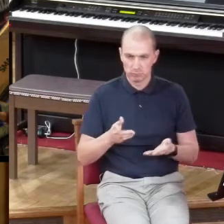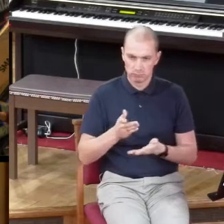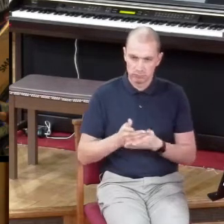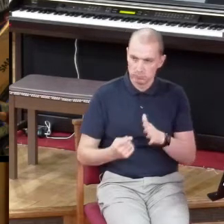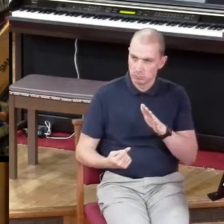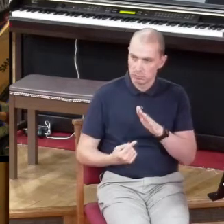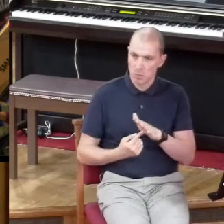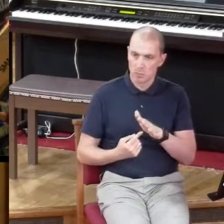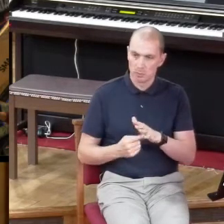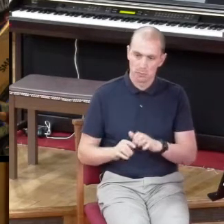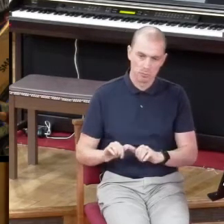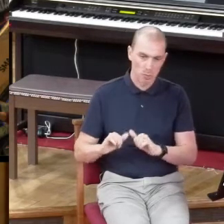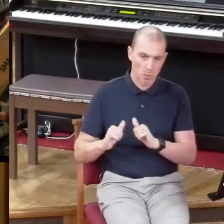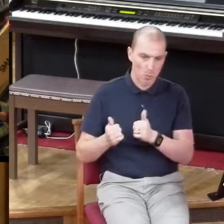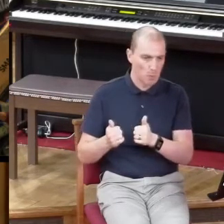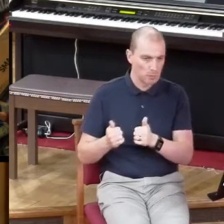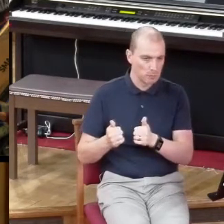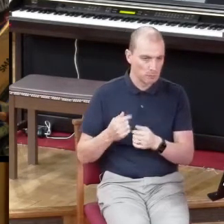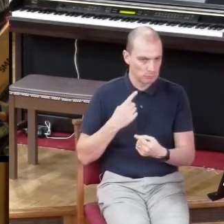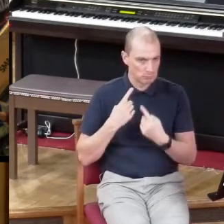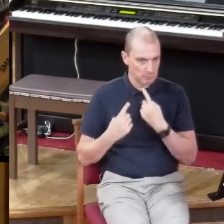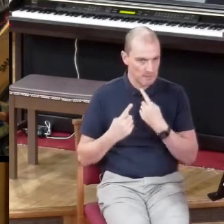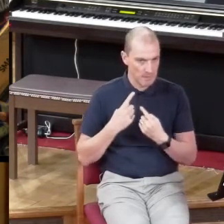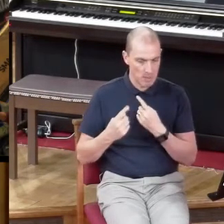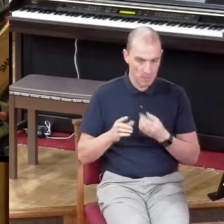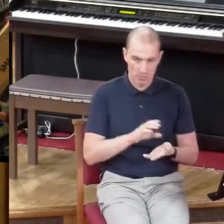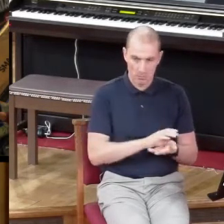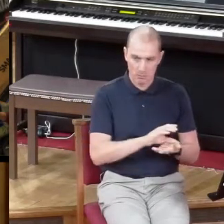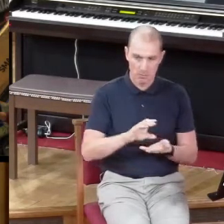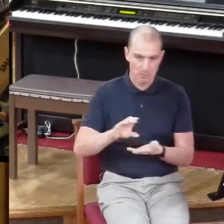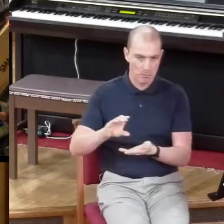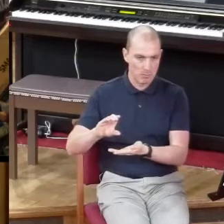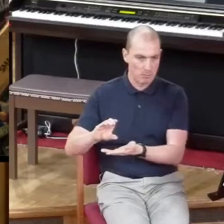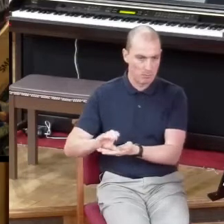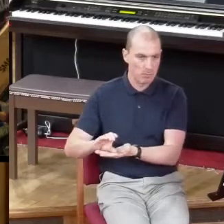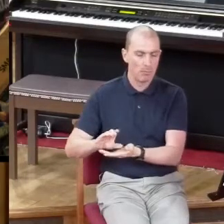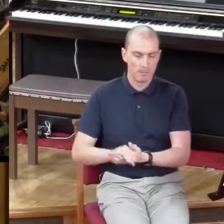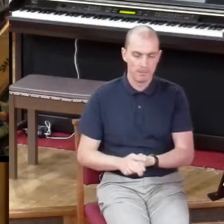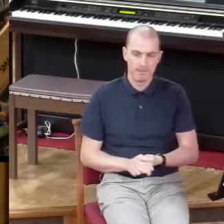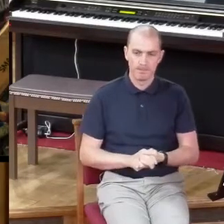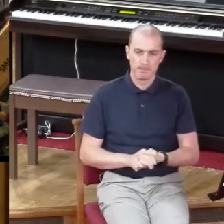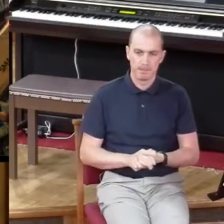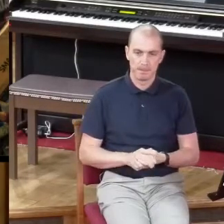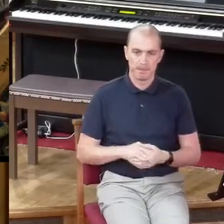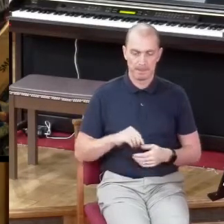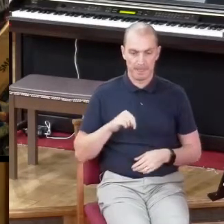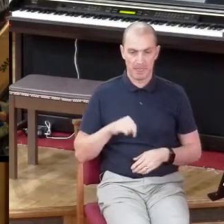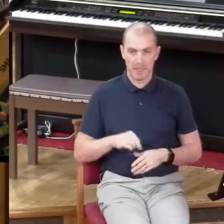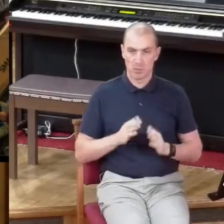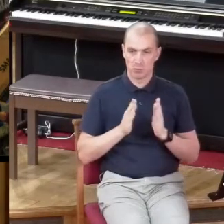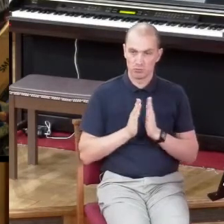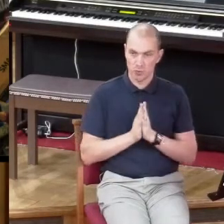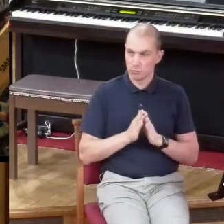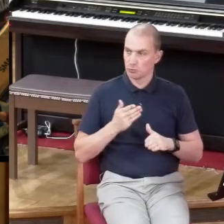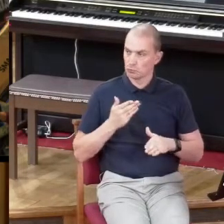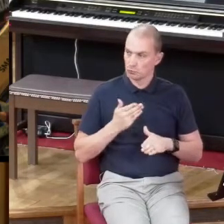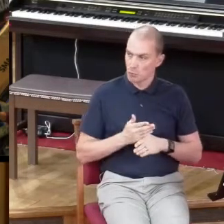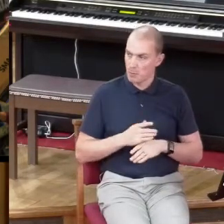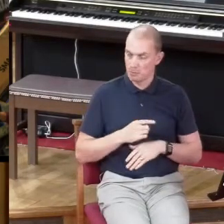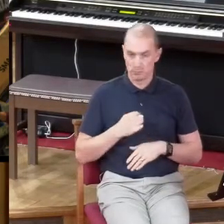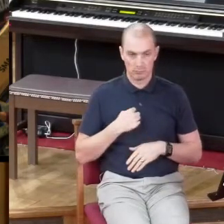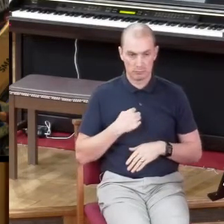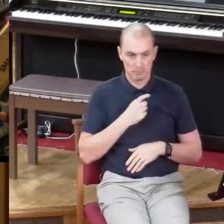this good deposit. And that's part of the church's task, and we could say it's part of the ordained minister's